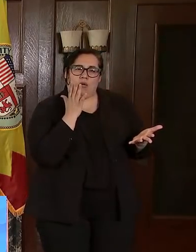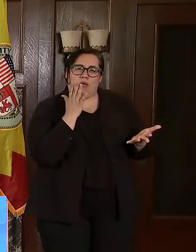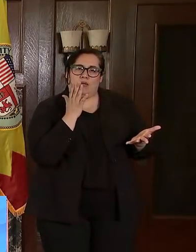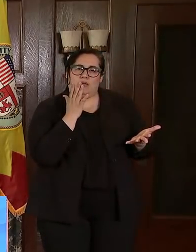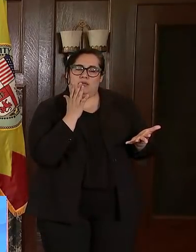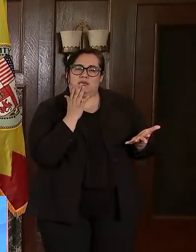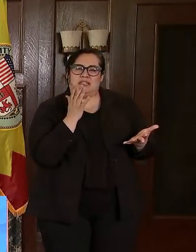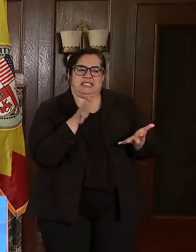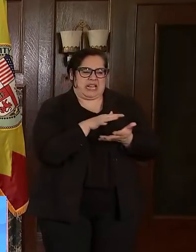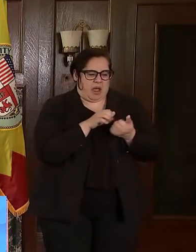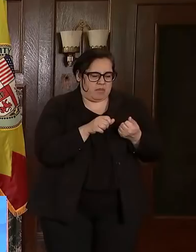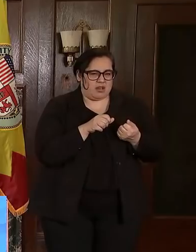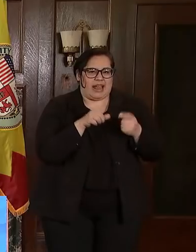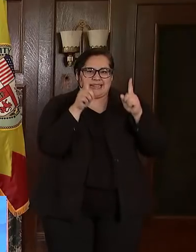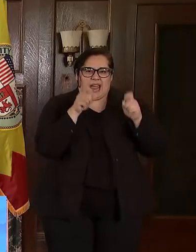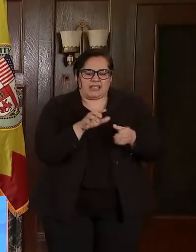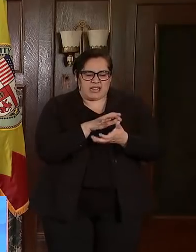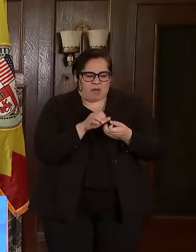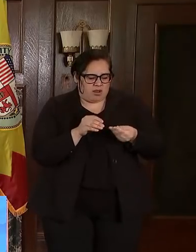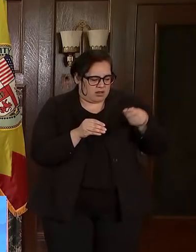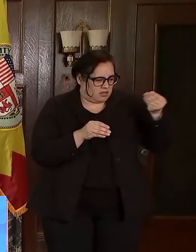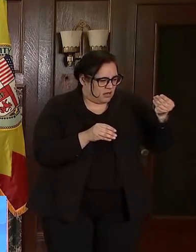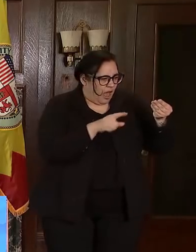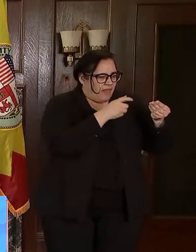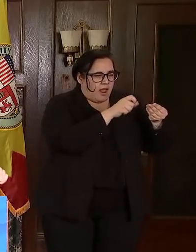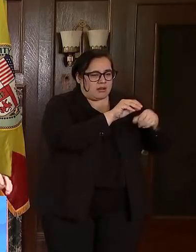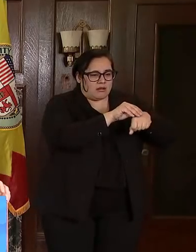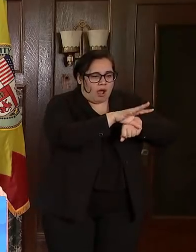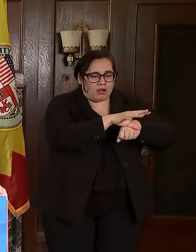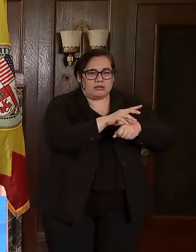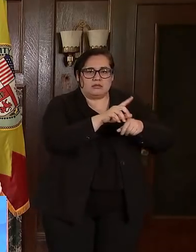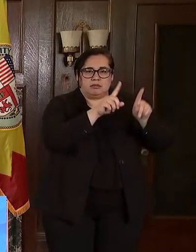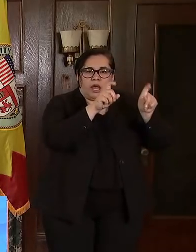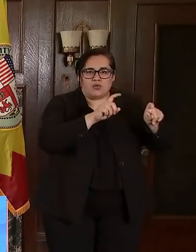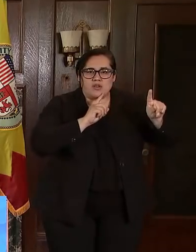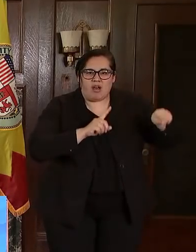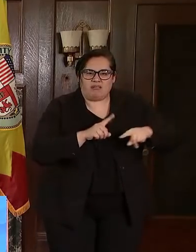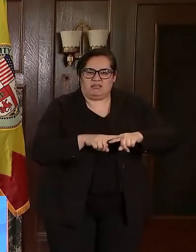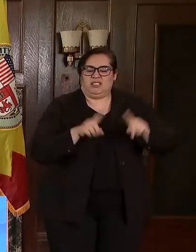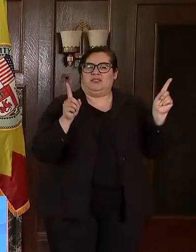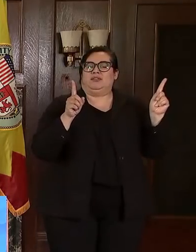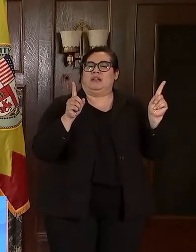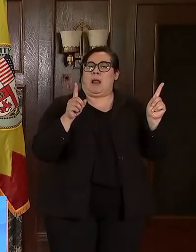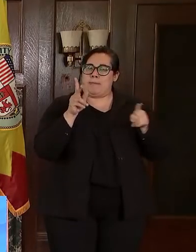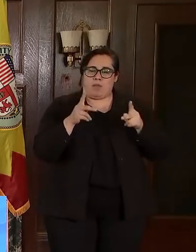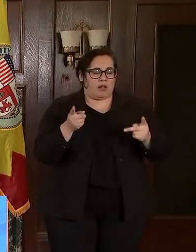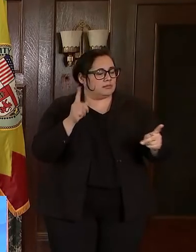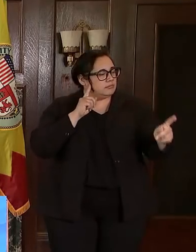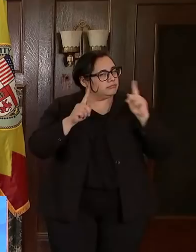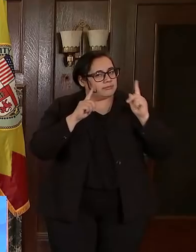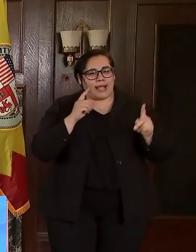being damaged and the test results will be affected. And people continue to tell me, and